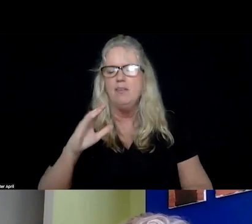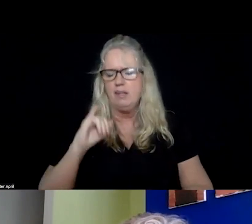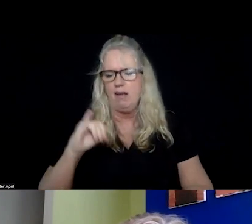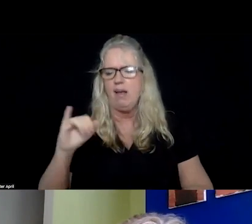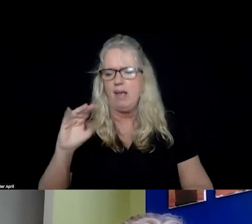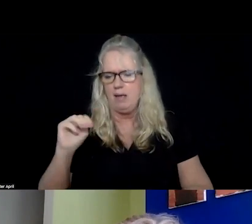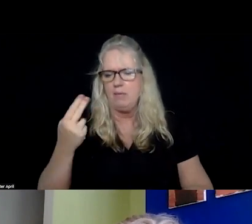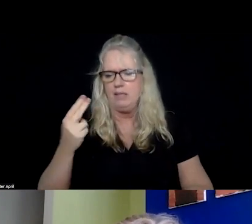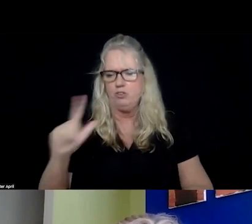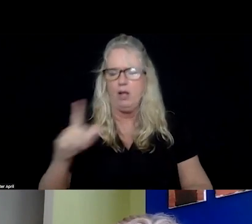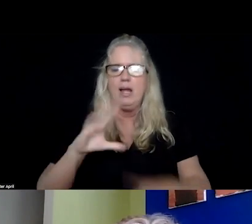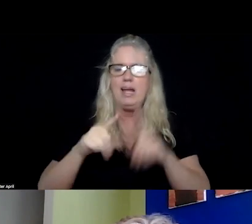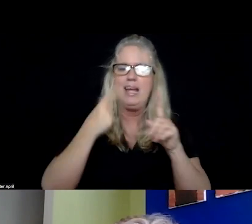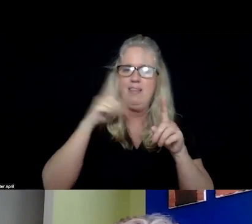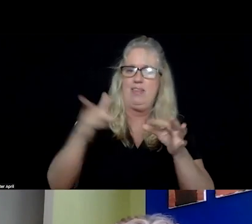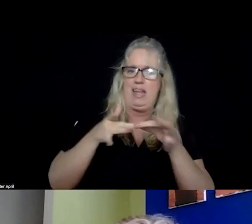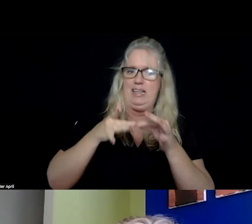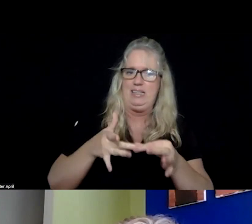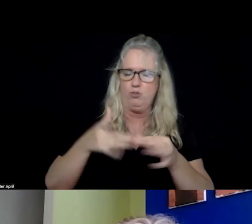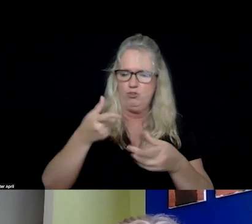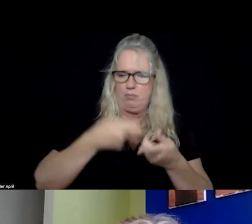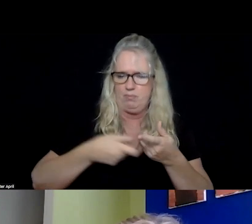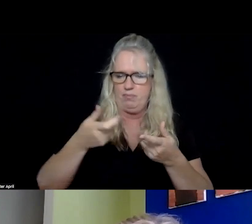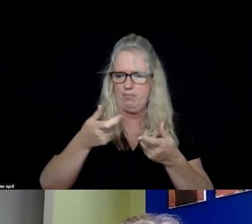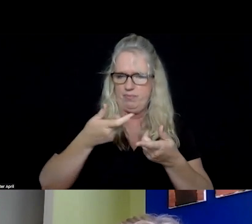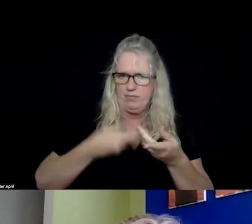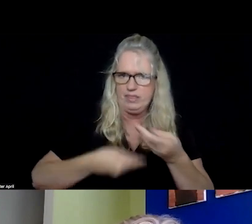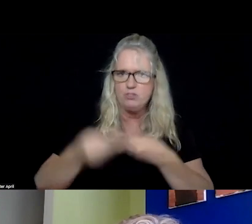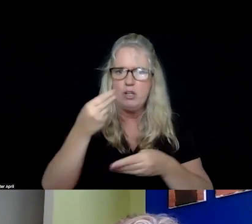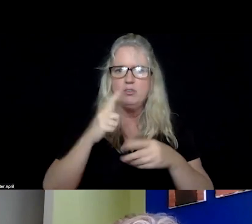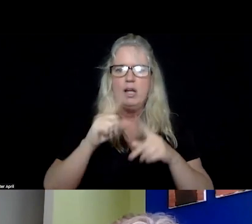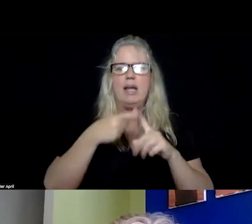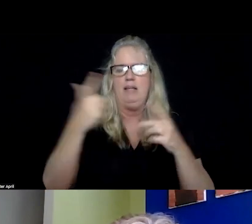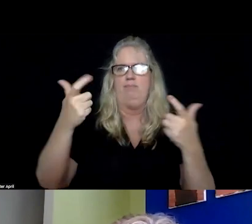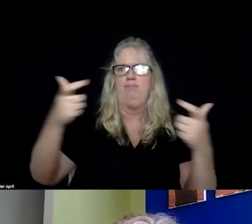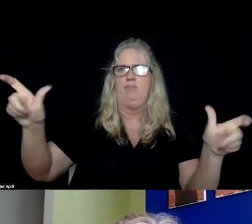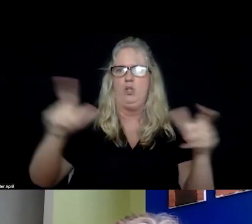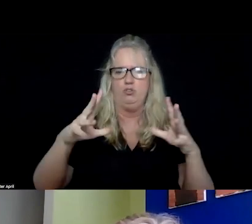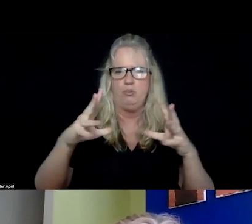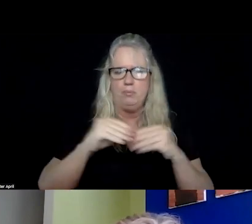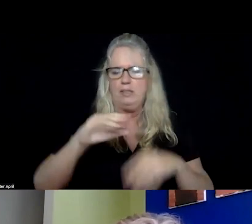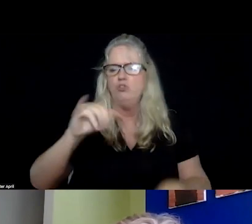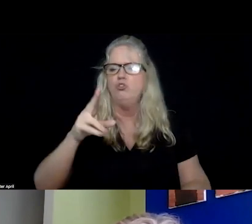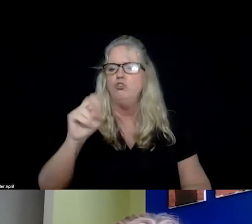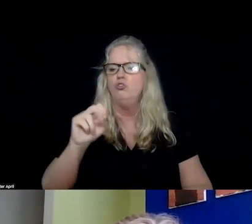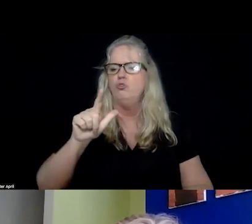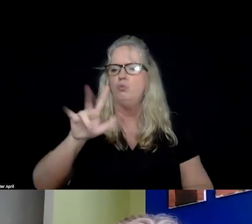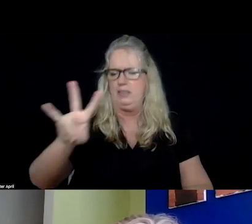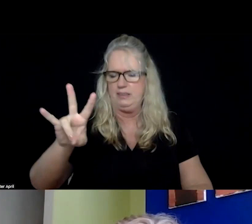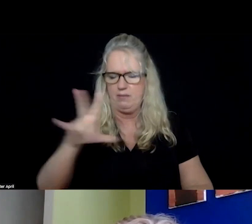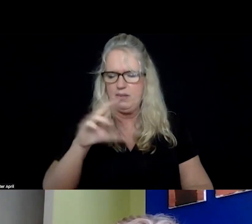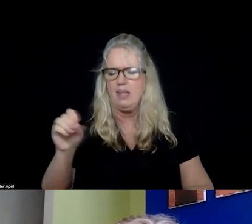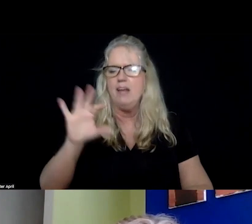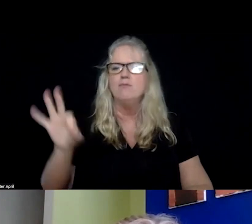And that leadership exchange specifically, it's a larger meeting Thursday, June 27th and